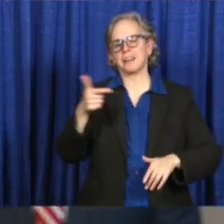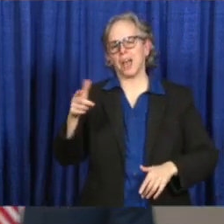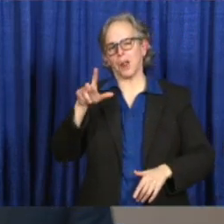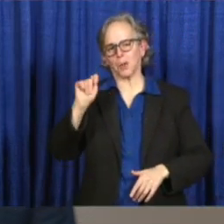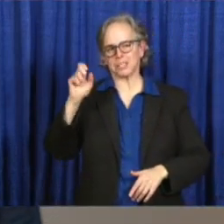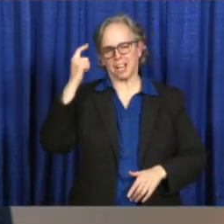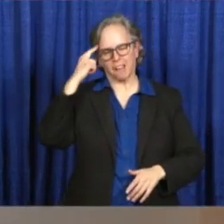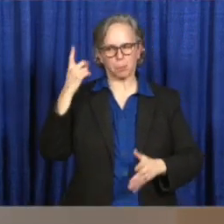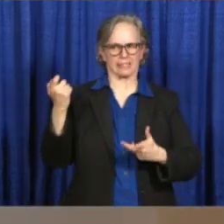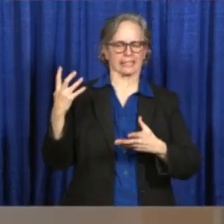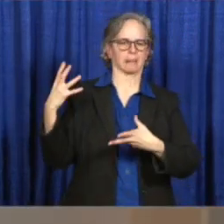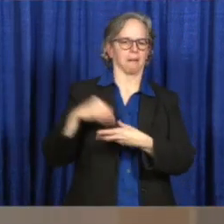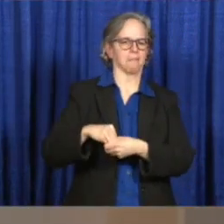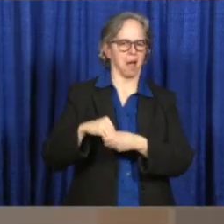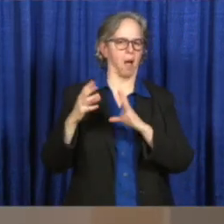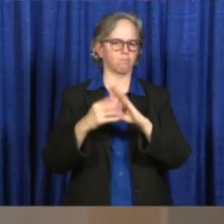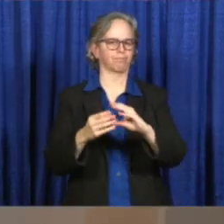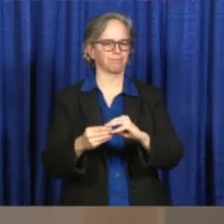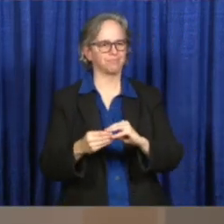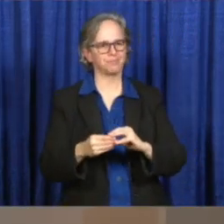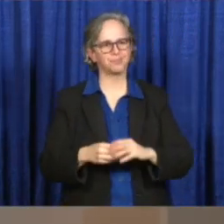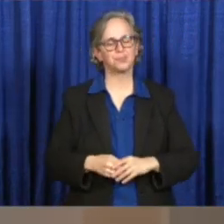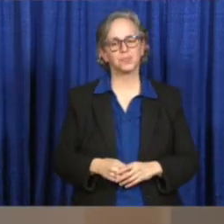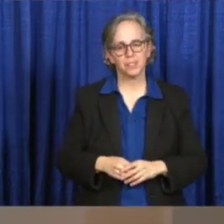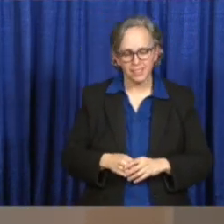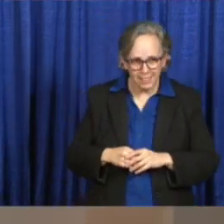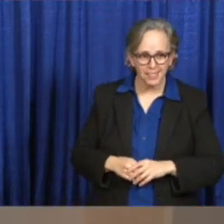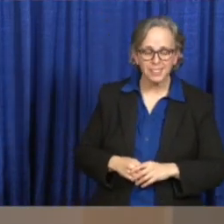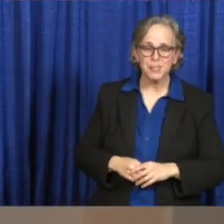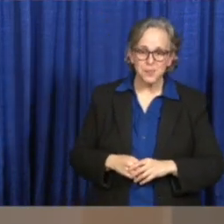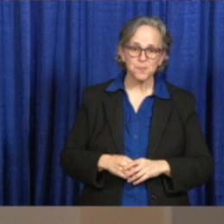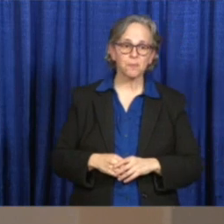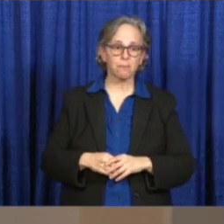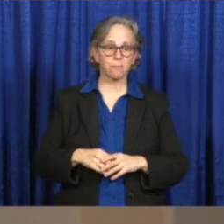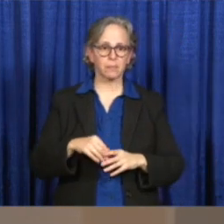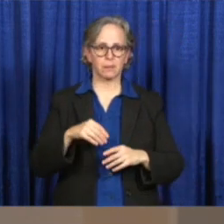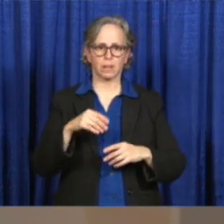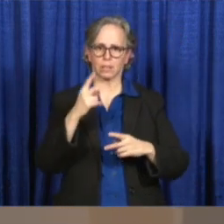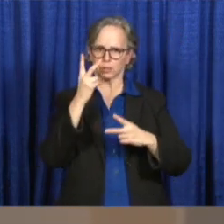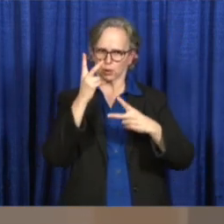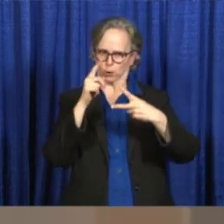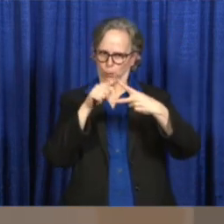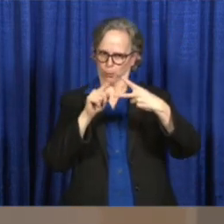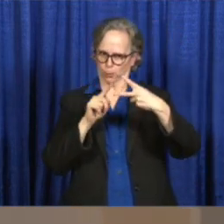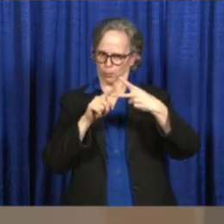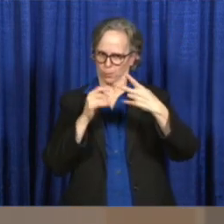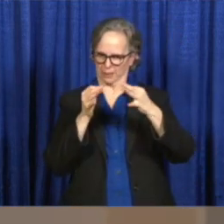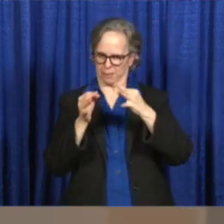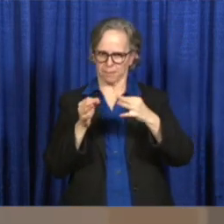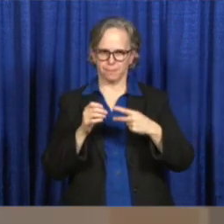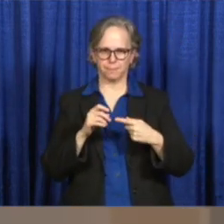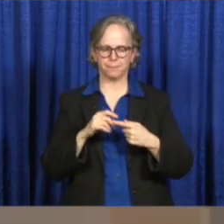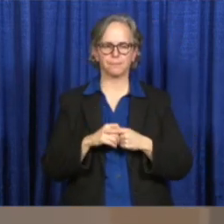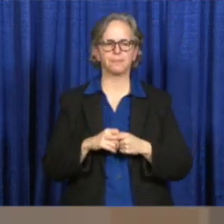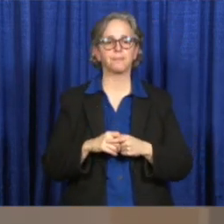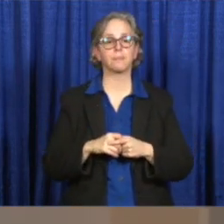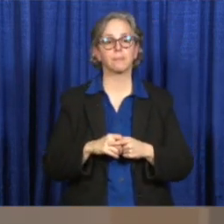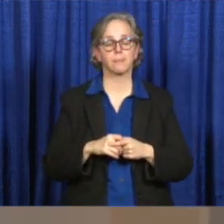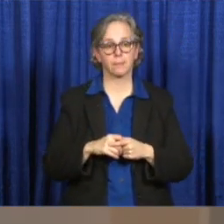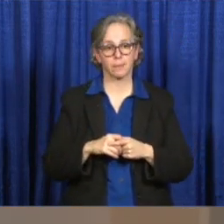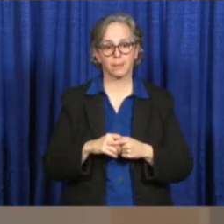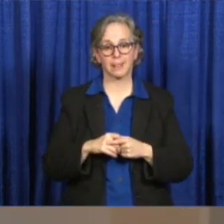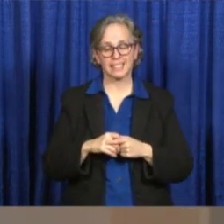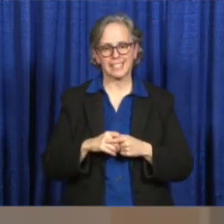know, we're in a sense, there's two parts to this, is that, you know, I